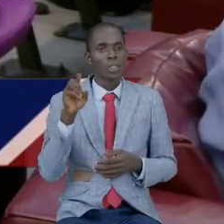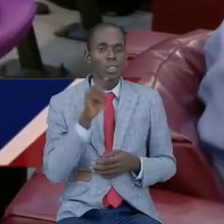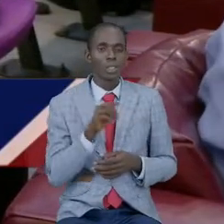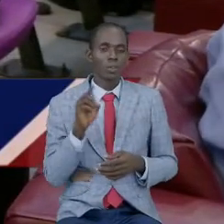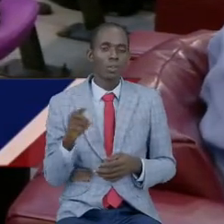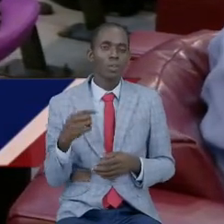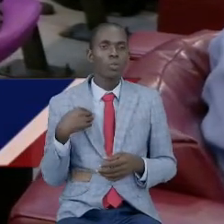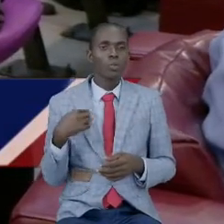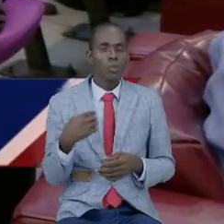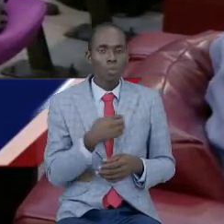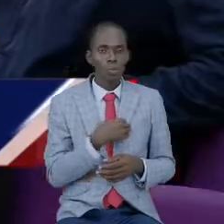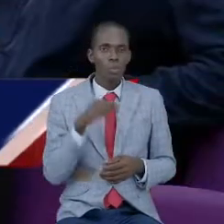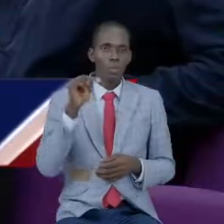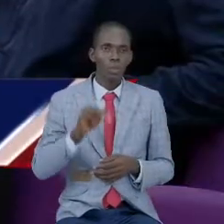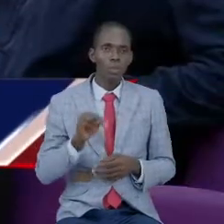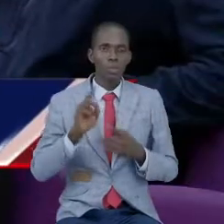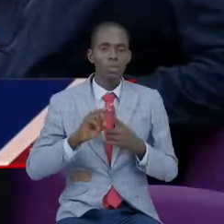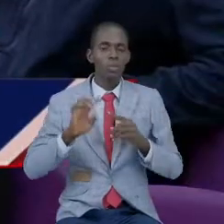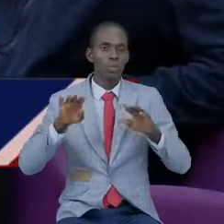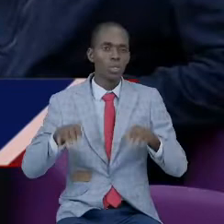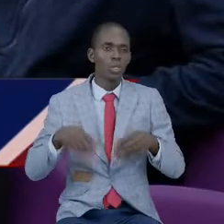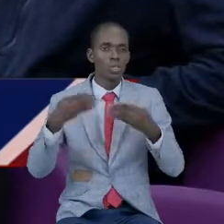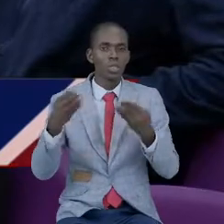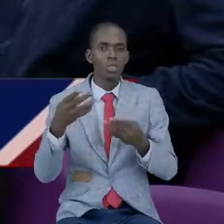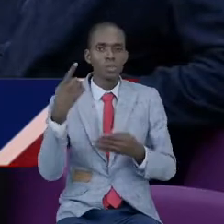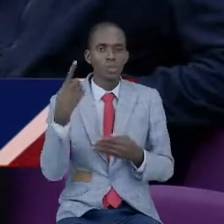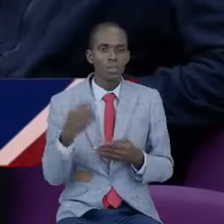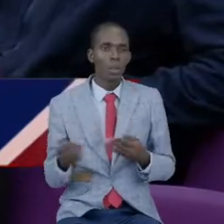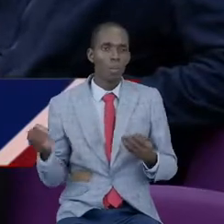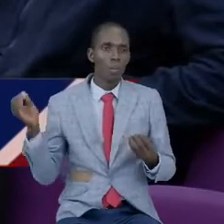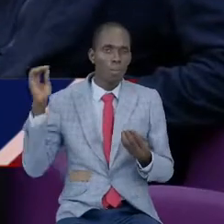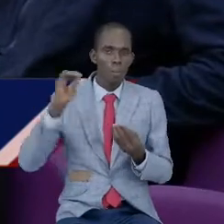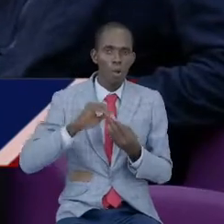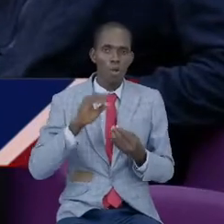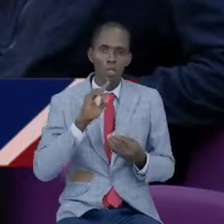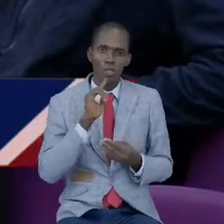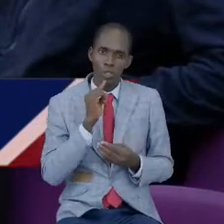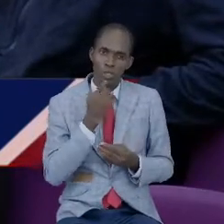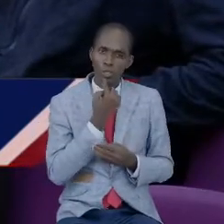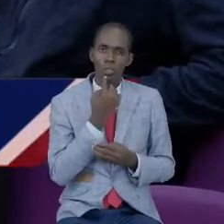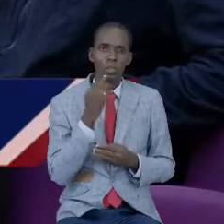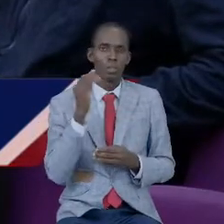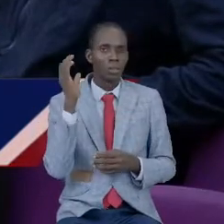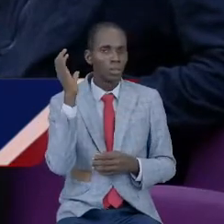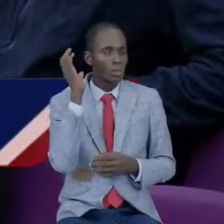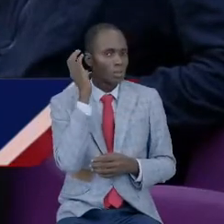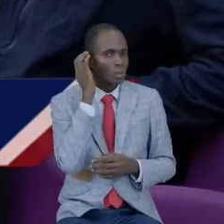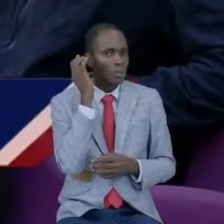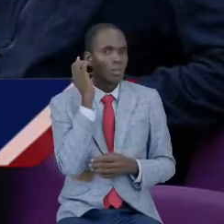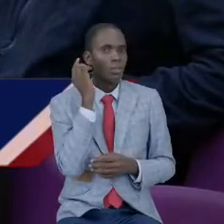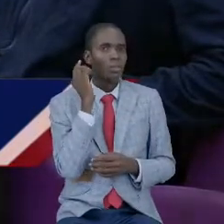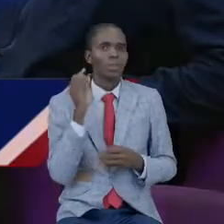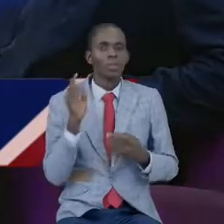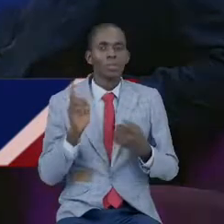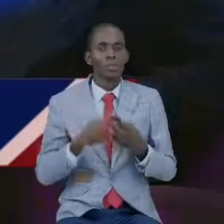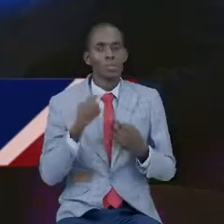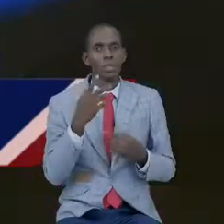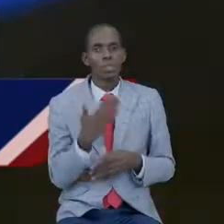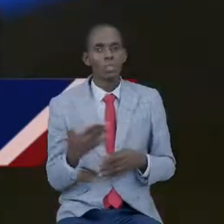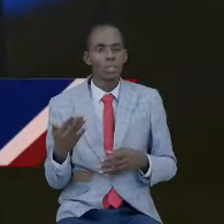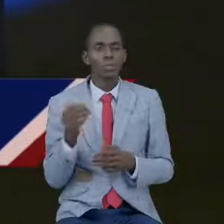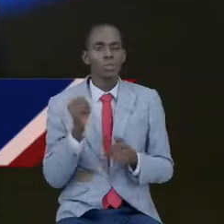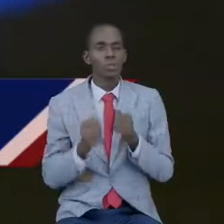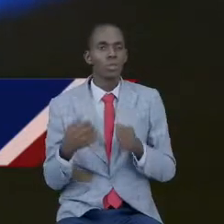therefore, we ought to give the more earnest heed to the things which we have